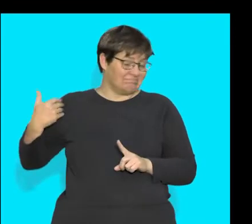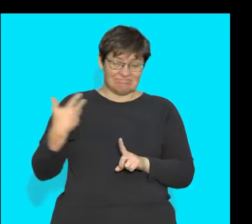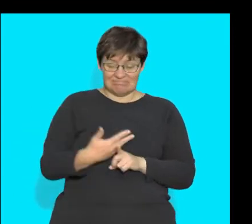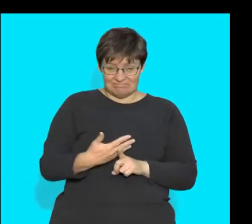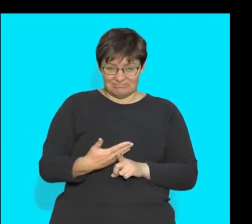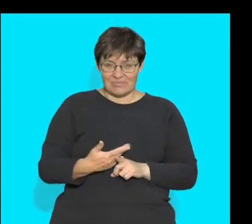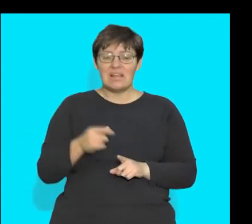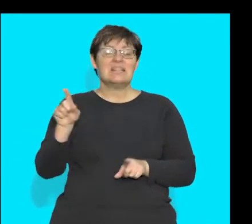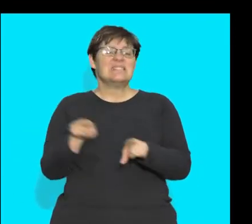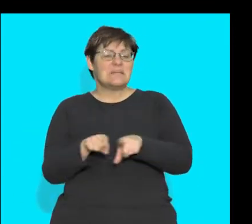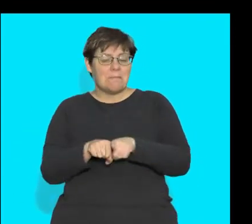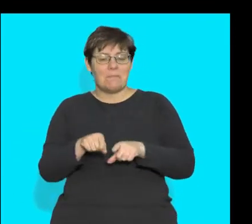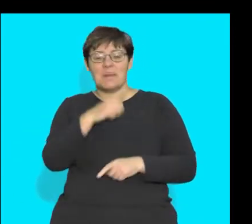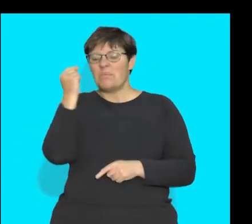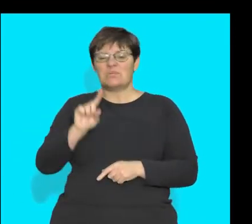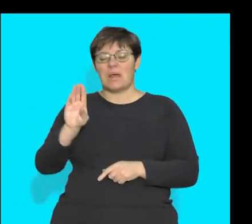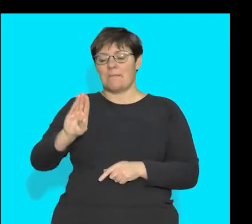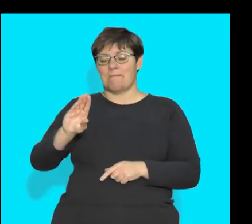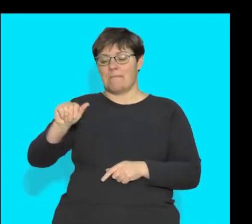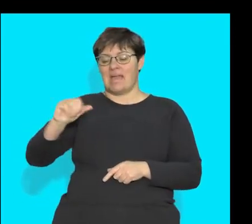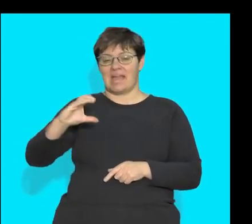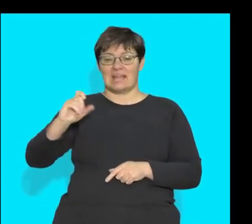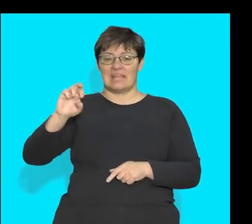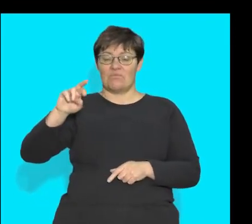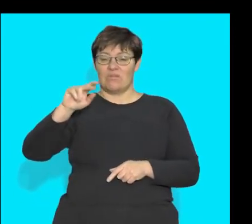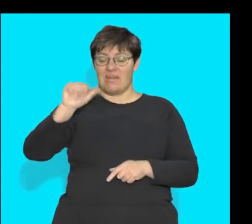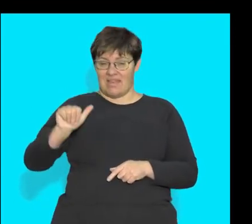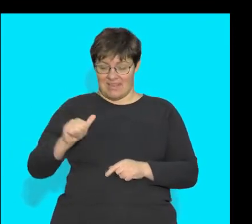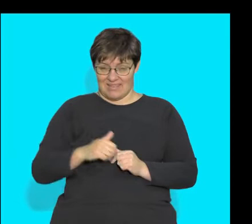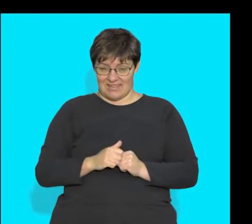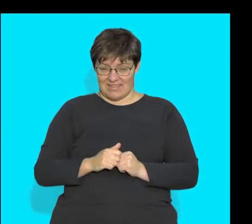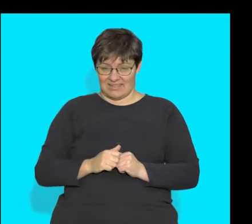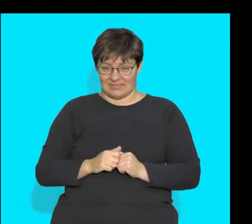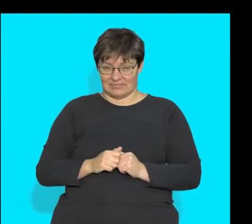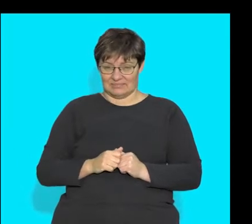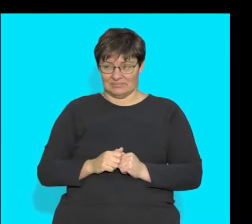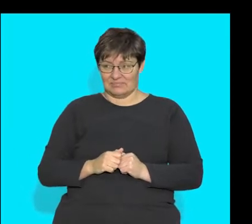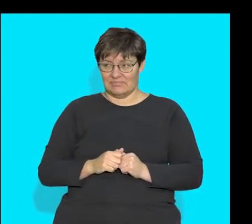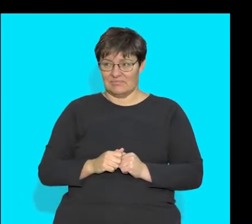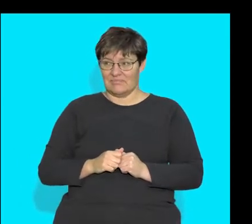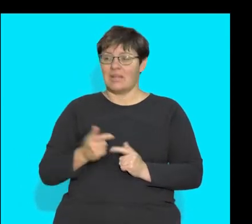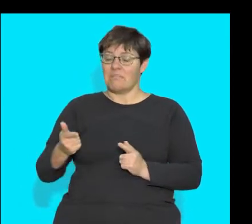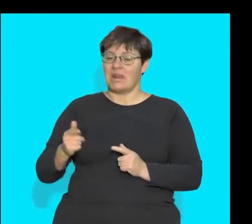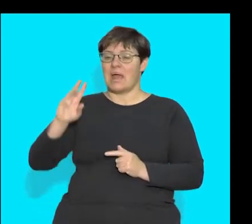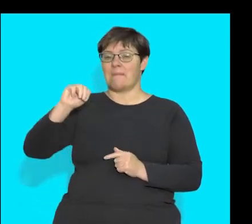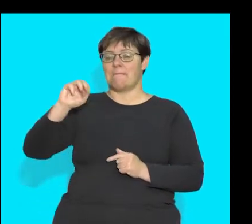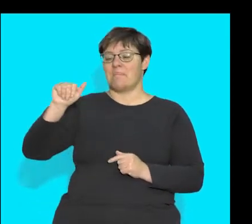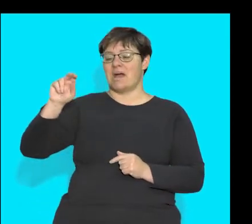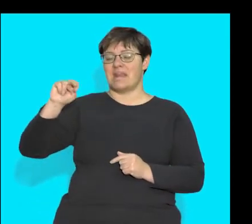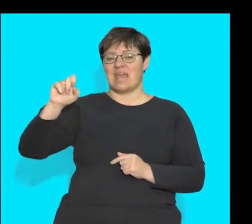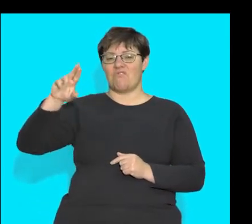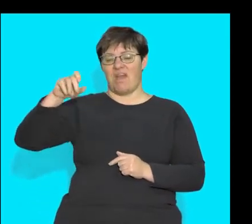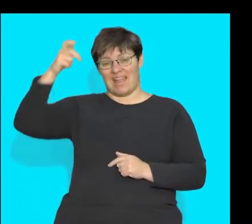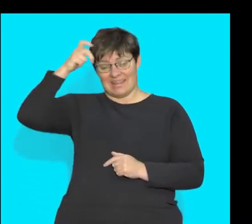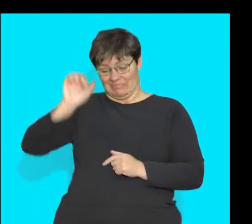today, right? They are bacteria. They have the whole kingdom called, all right, the kingdom Monera, and they